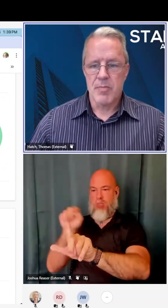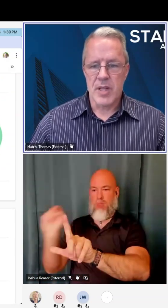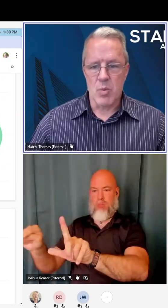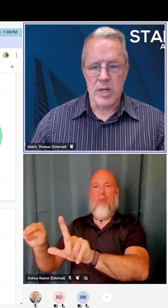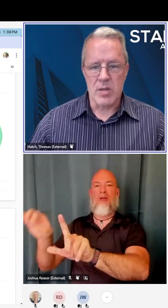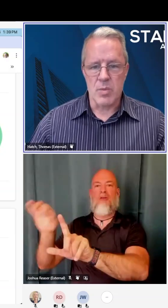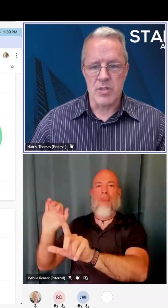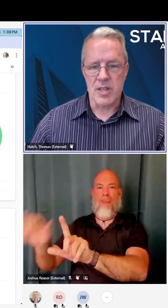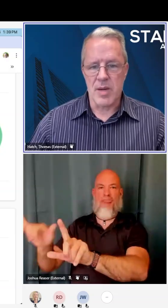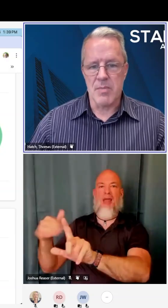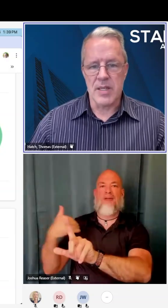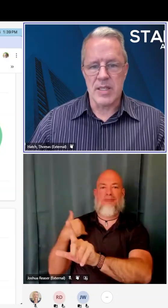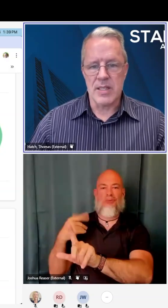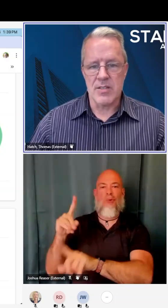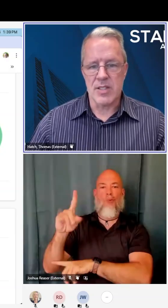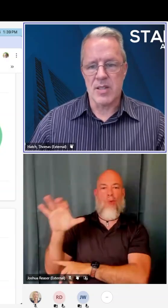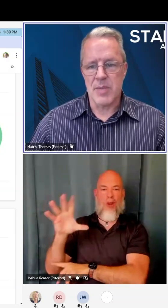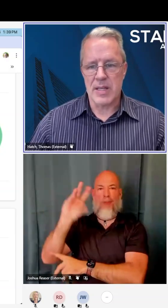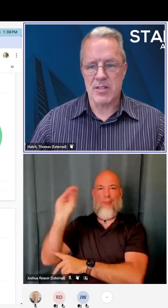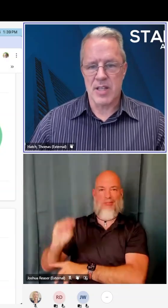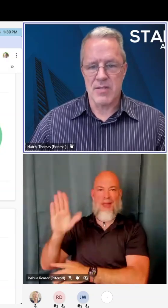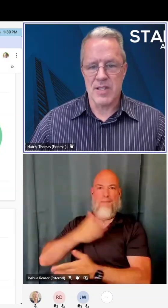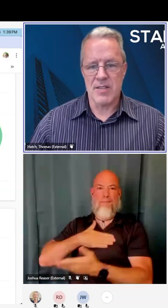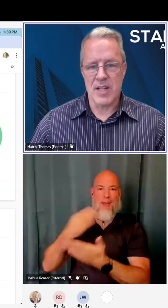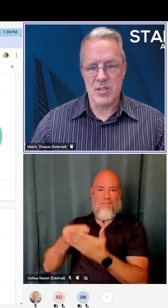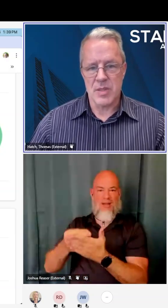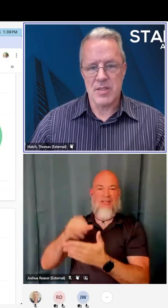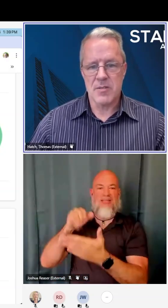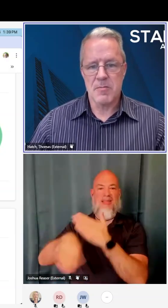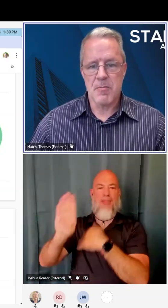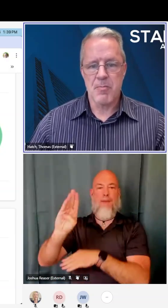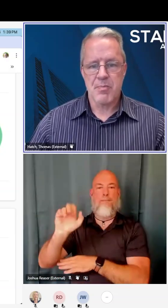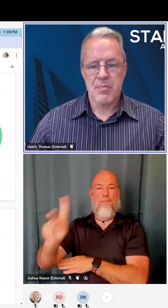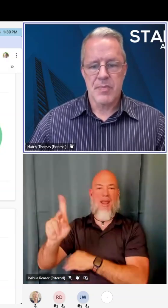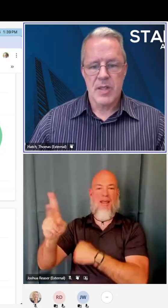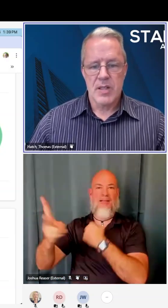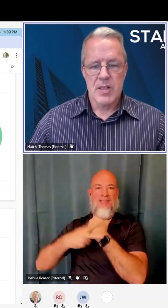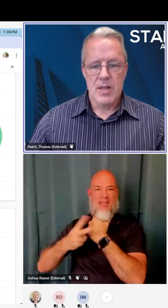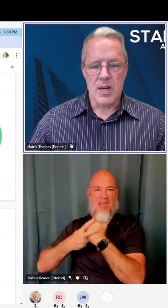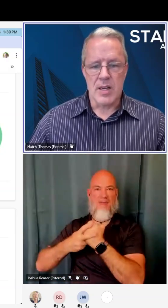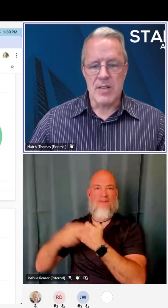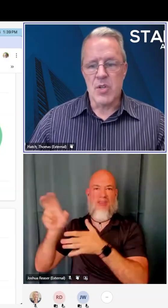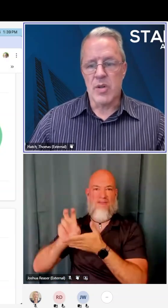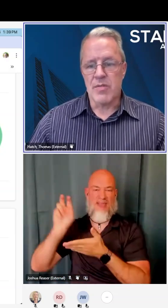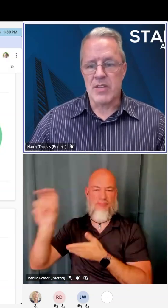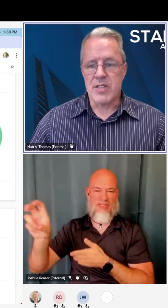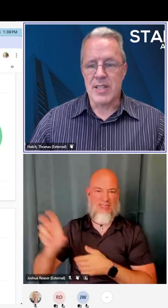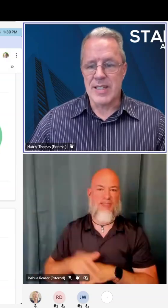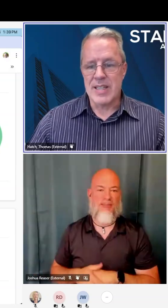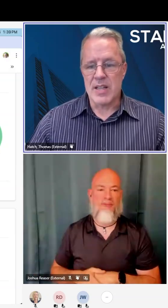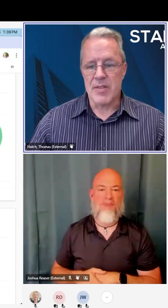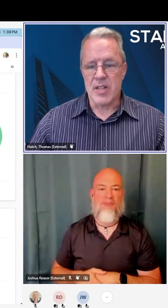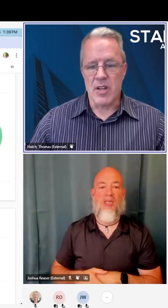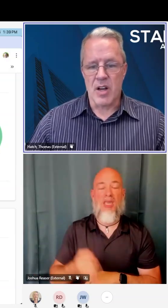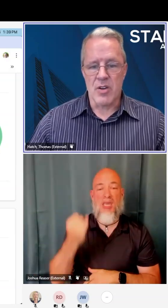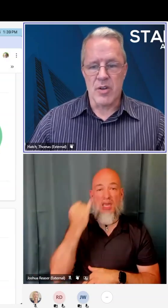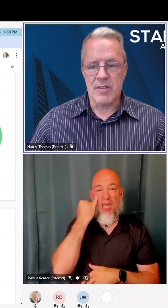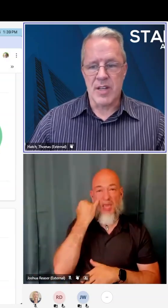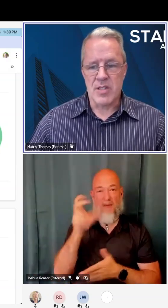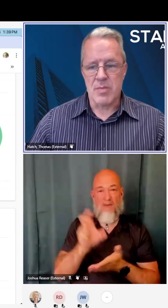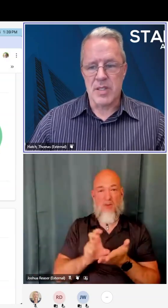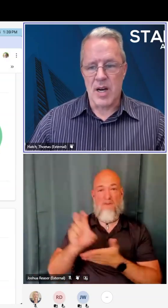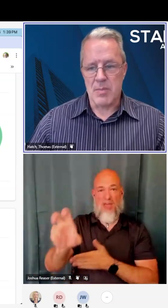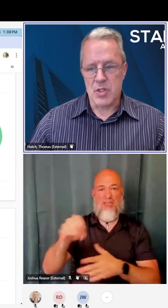you that 100% of my money is in the BankSafe investment. If you invested in any of the